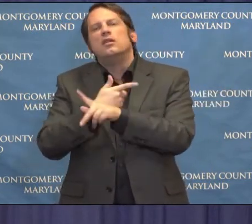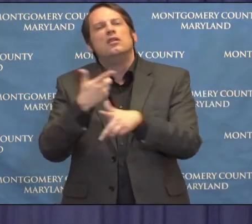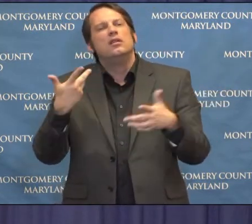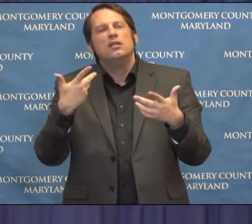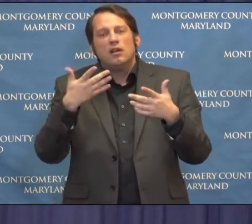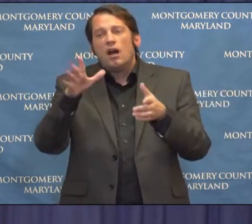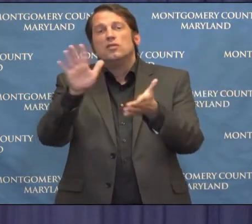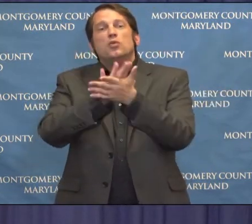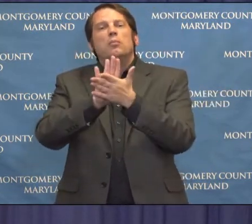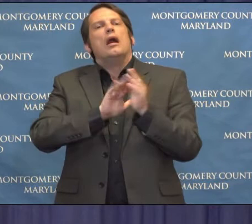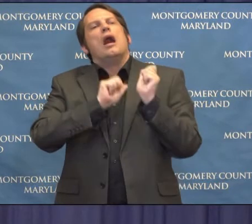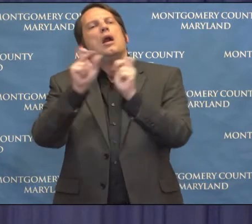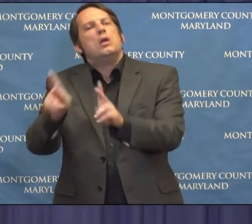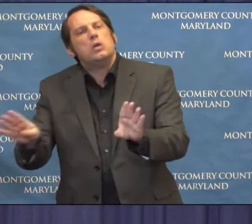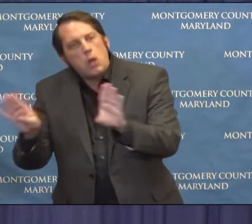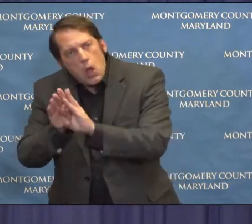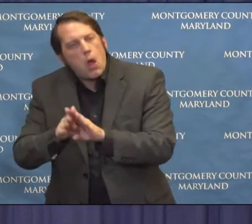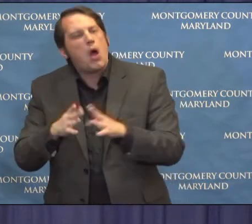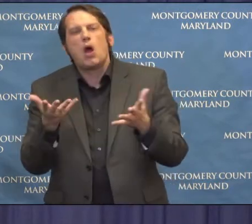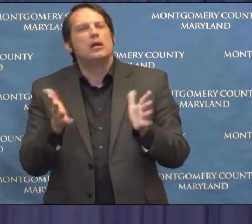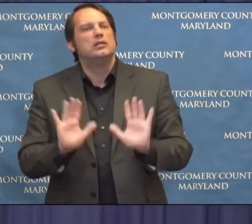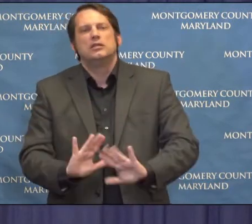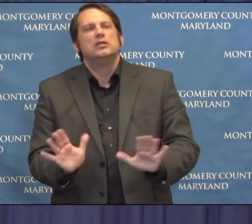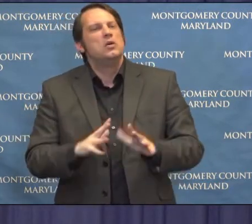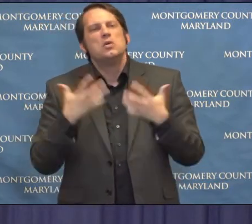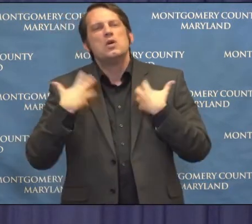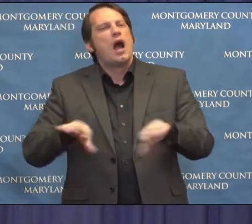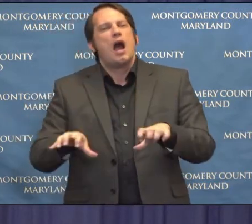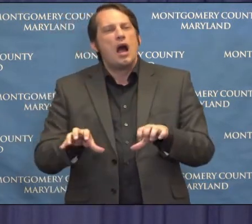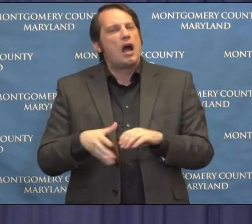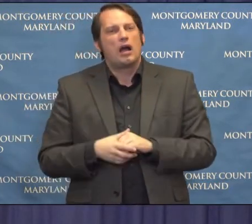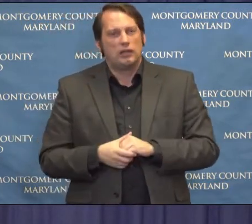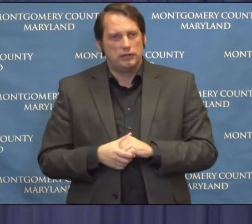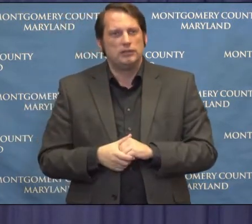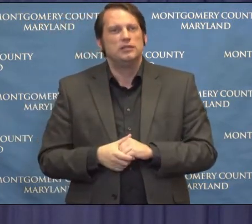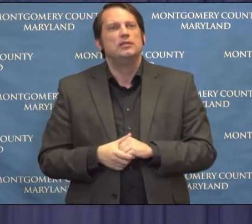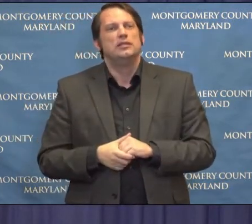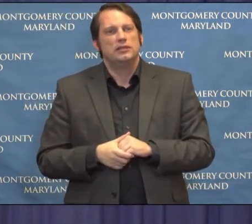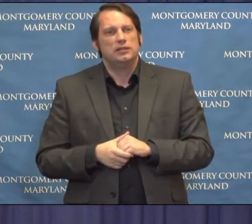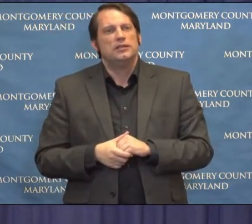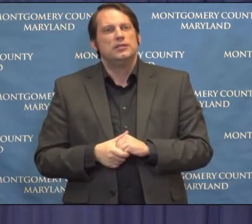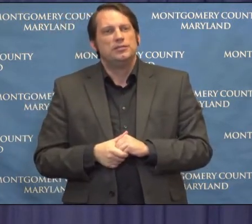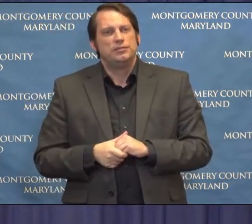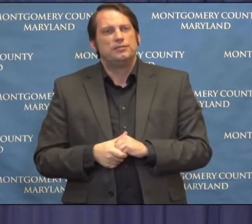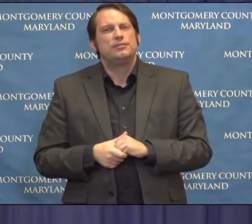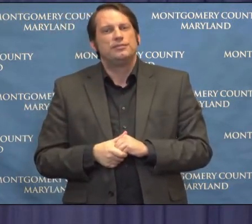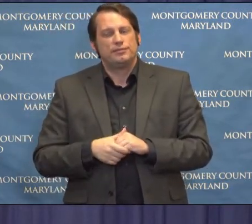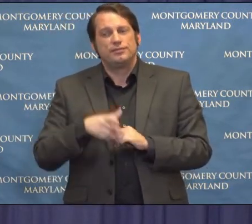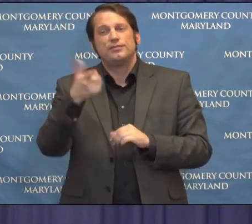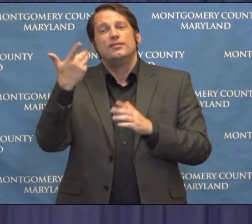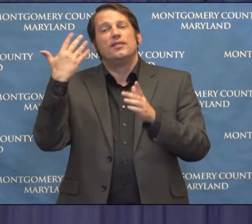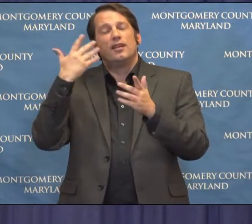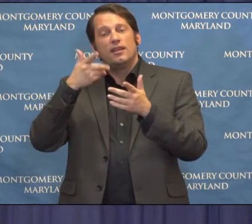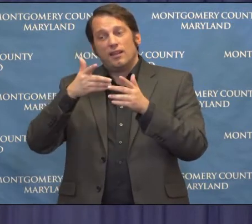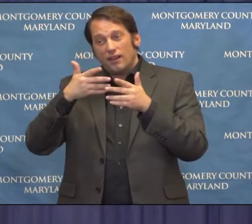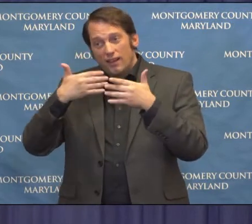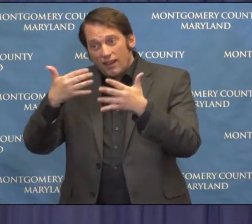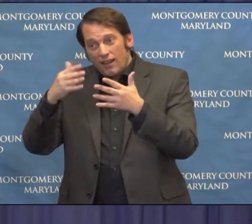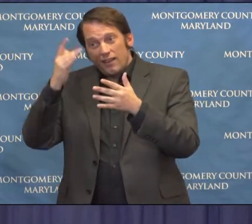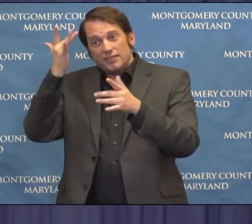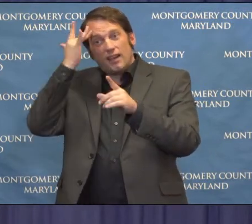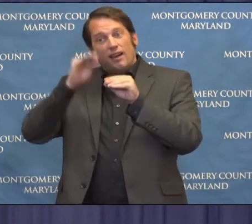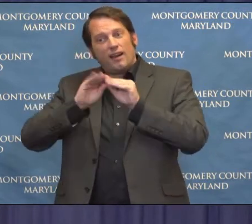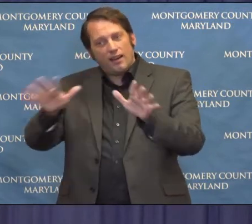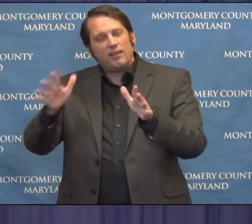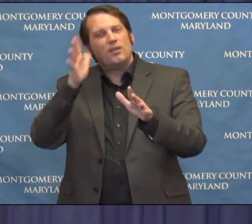when you get a rebound, we're not going to even be prepared for that, because it'll come on top of a situation that we mismanaged. So I will take